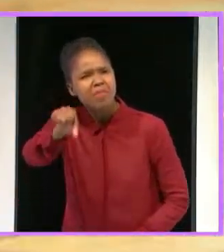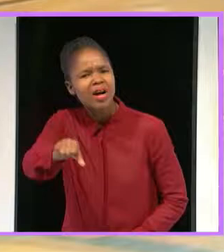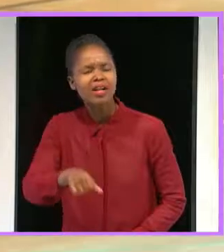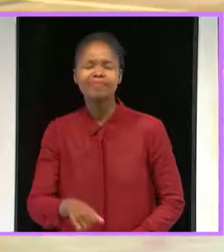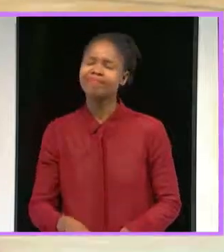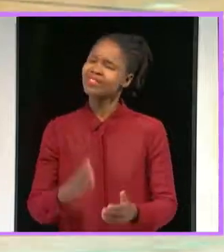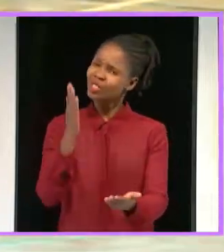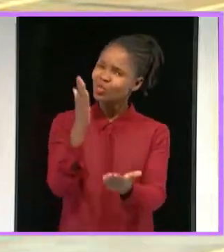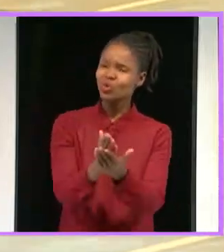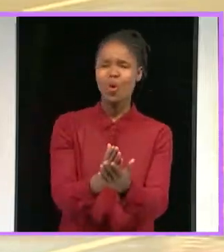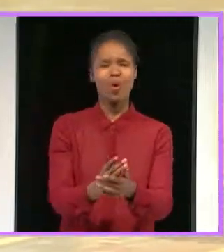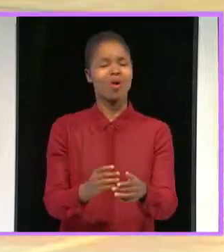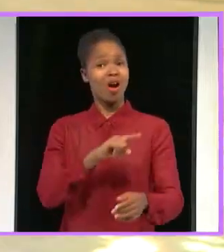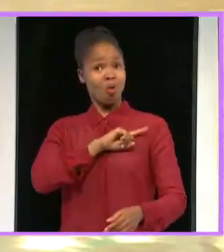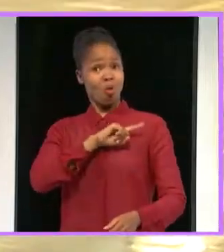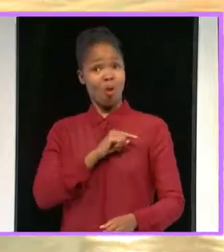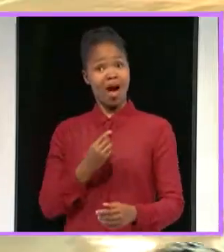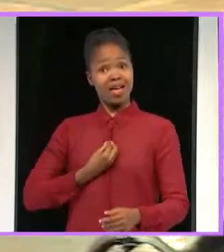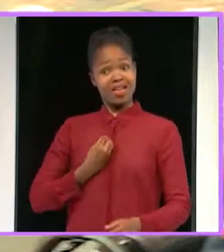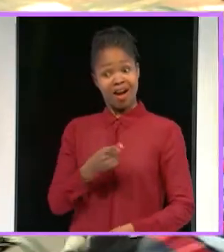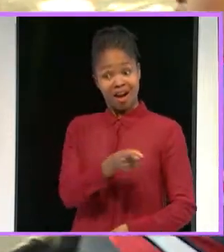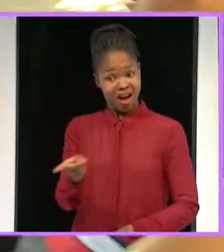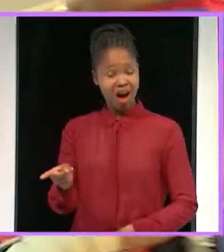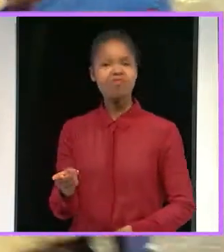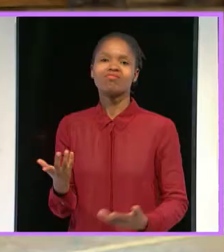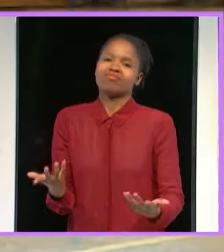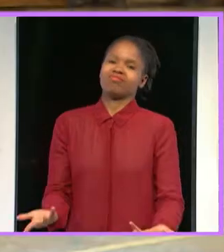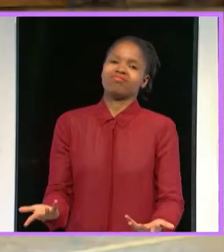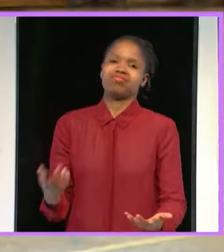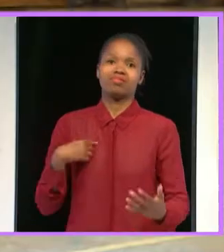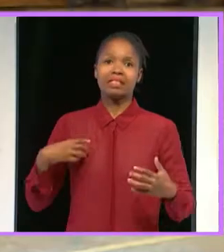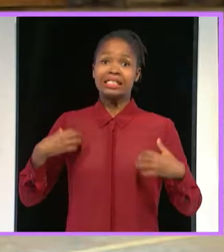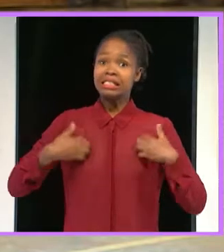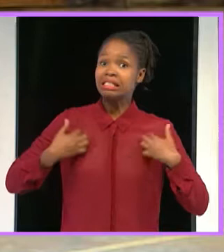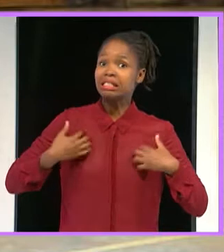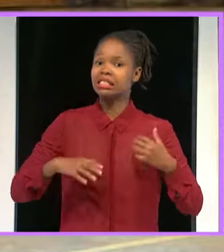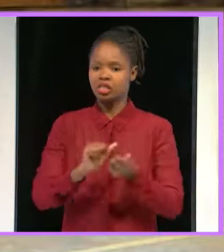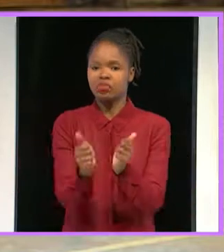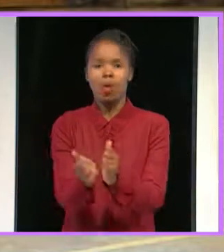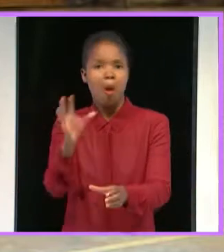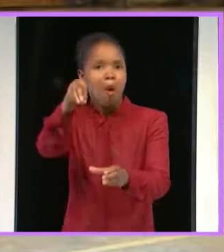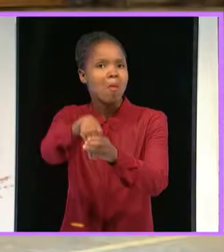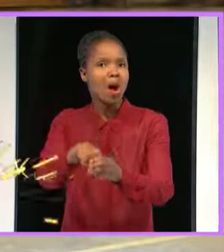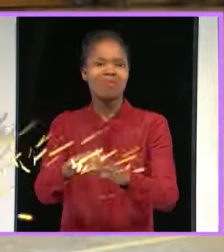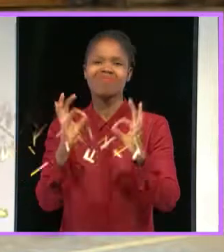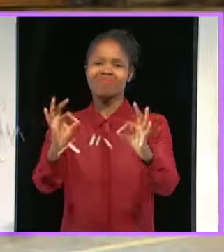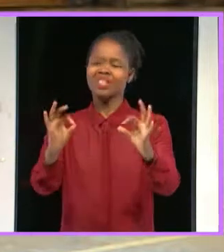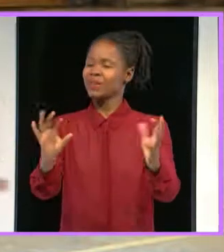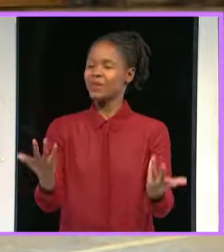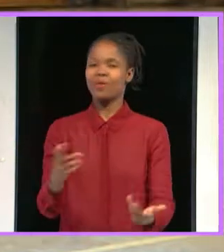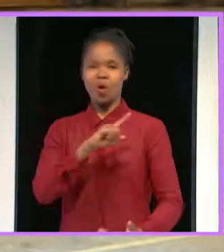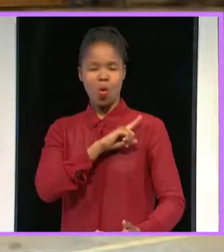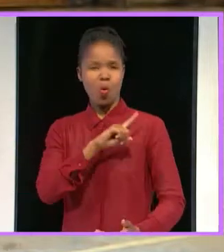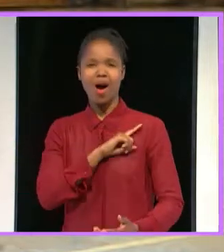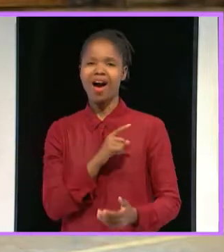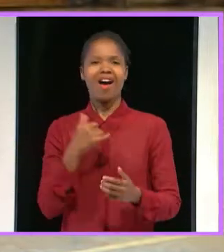because the younger generation, they don't have the activity levels that we are used to. Social media is grabbing a hold